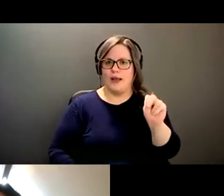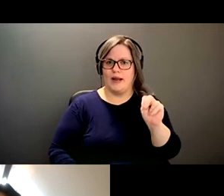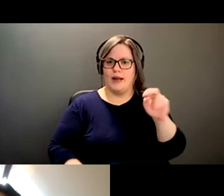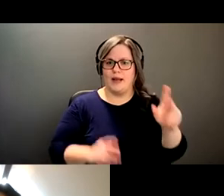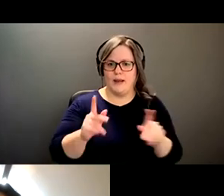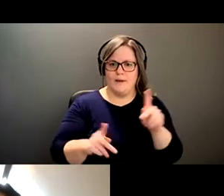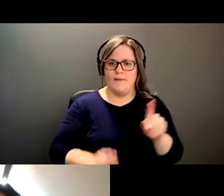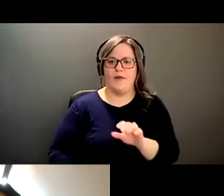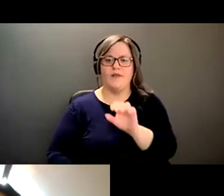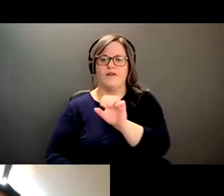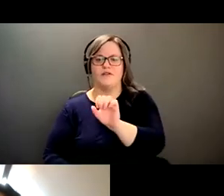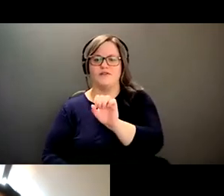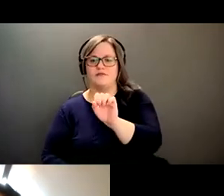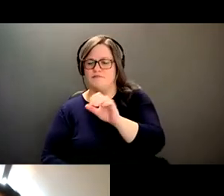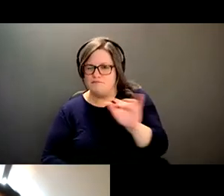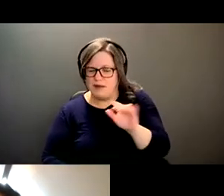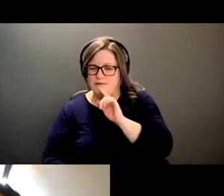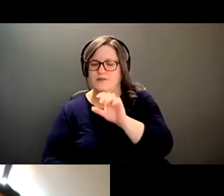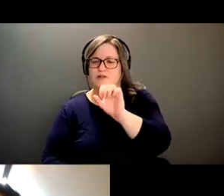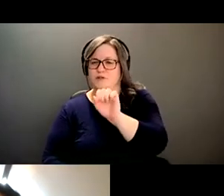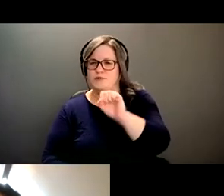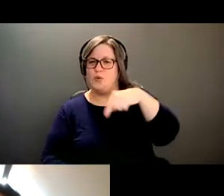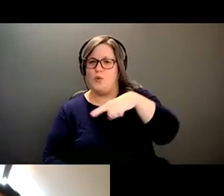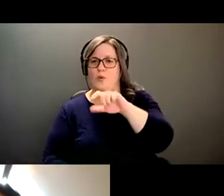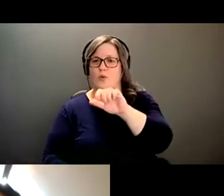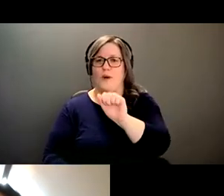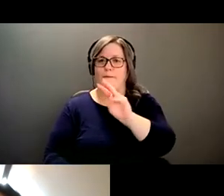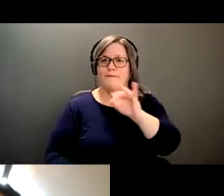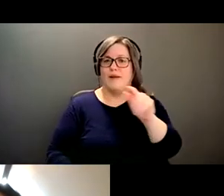Nation. And for most people, that's known as Victoria.